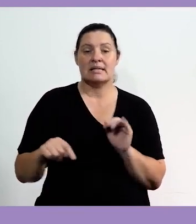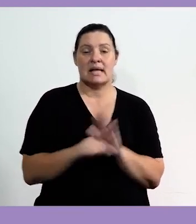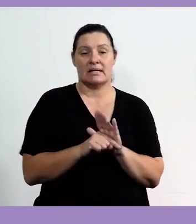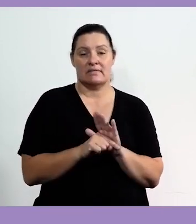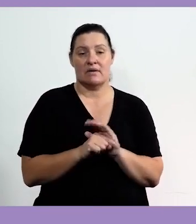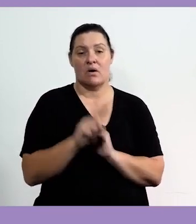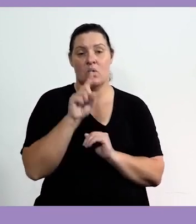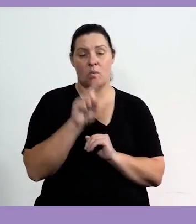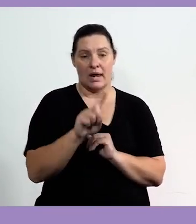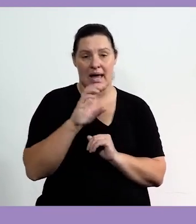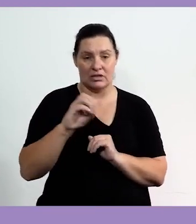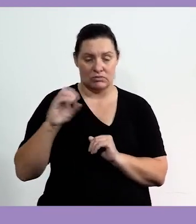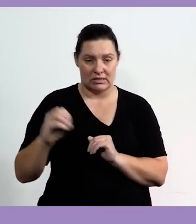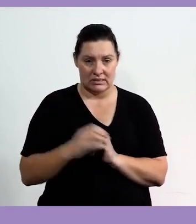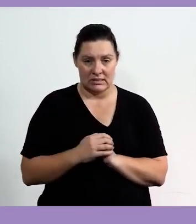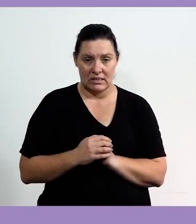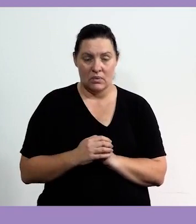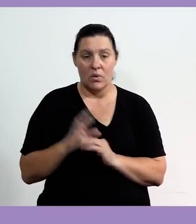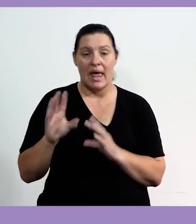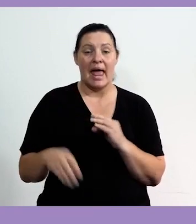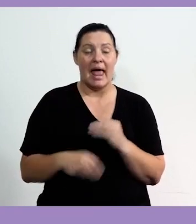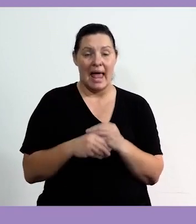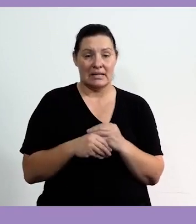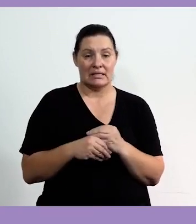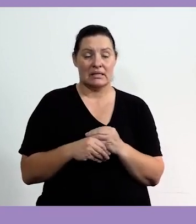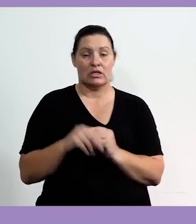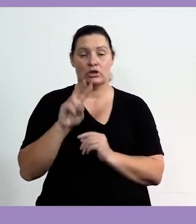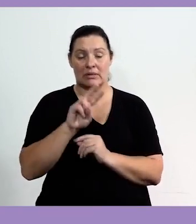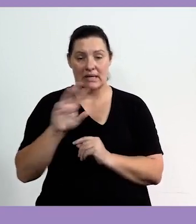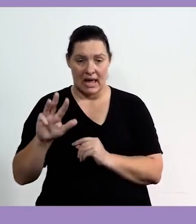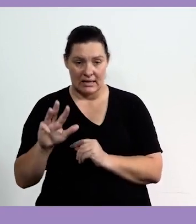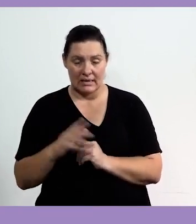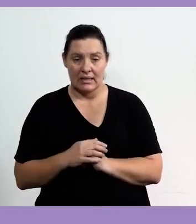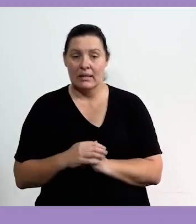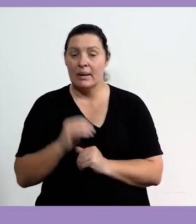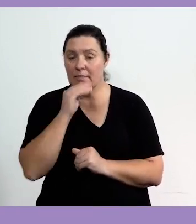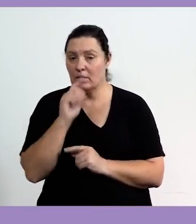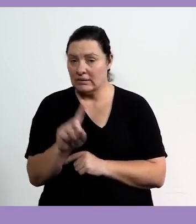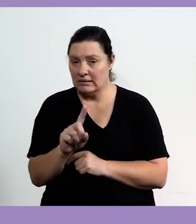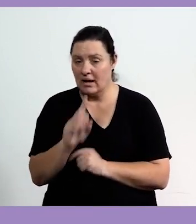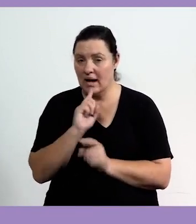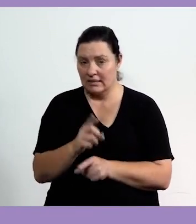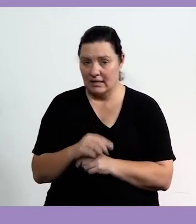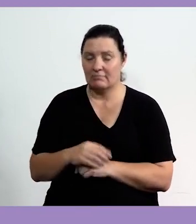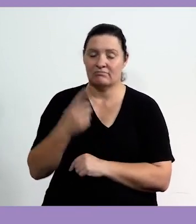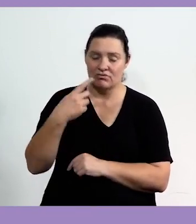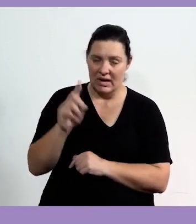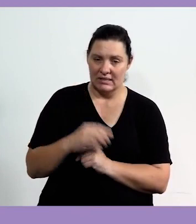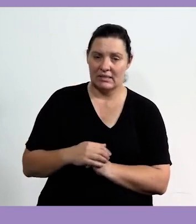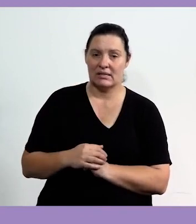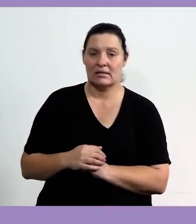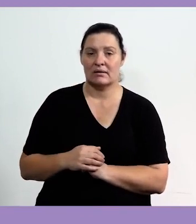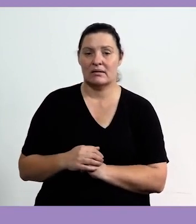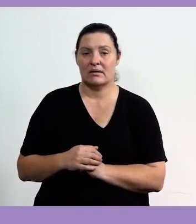It is negative 100. And when we add 29 to that, do you know what the answer is going to be? Yes,